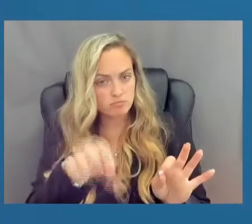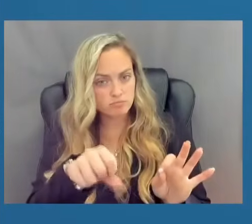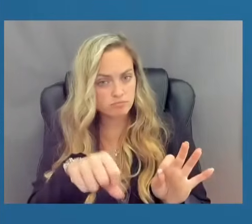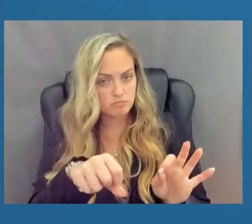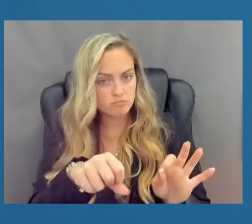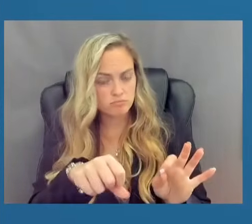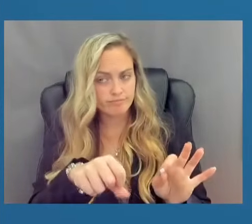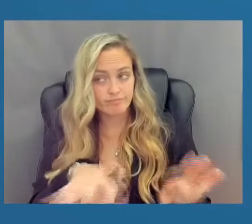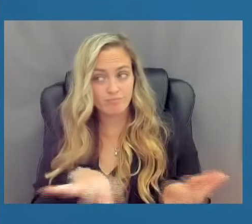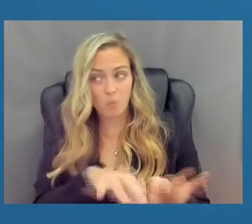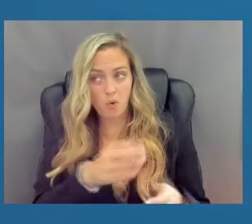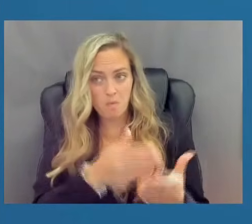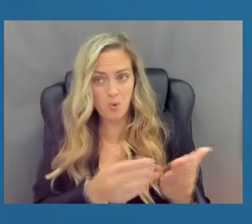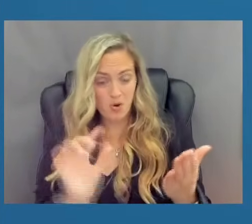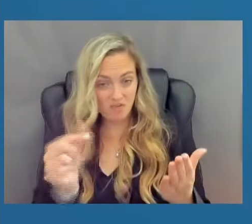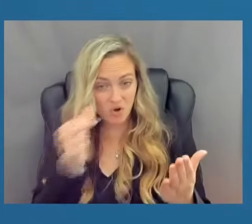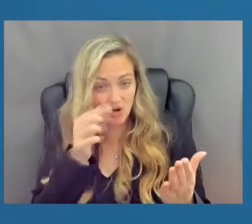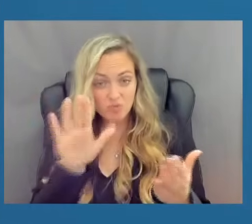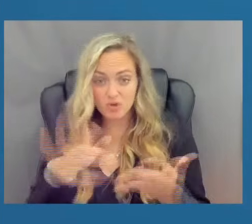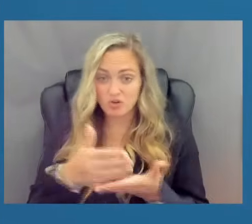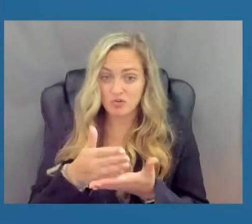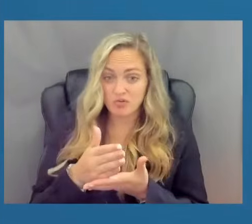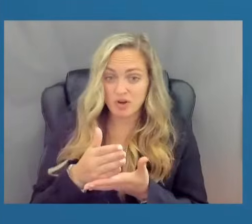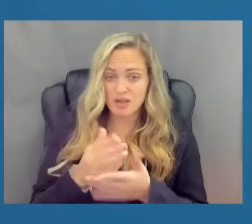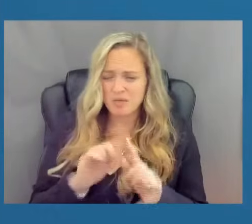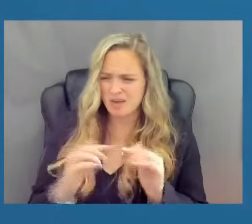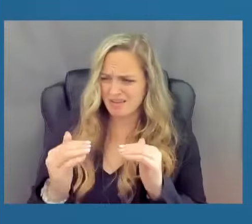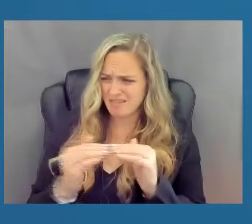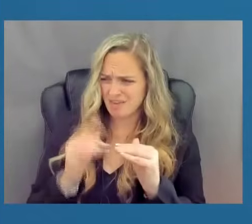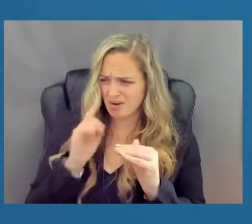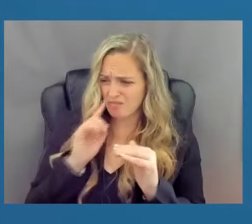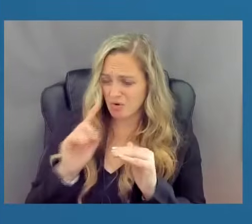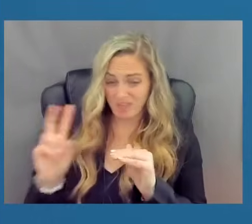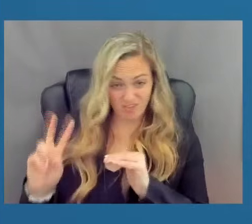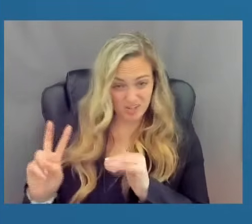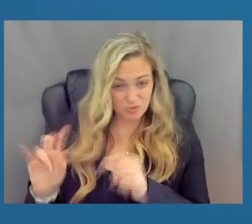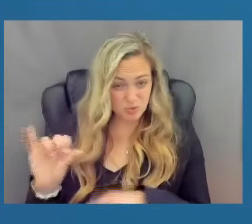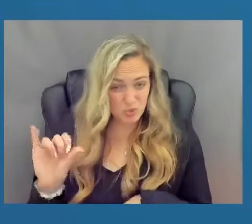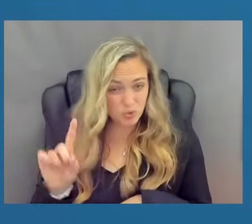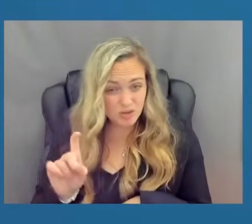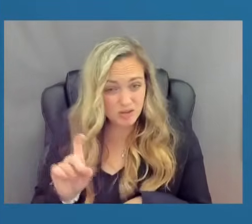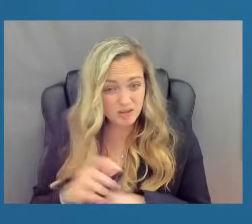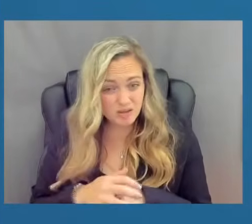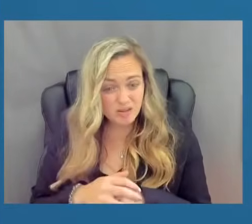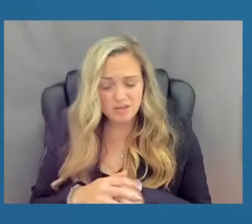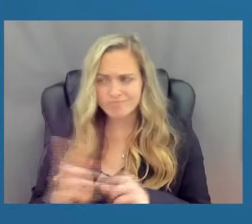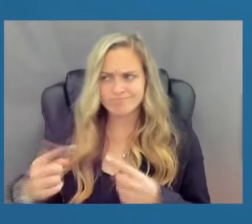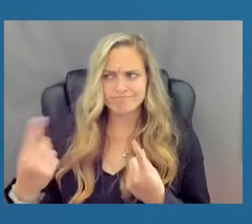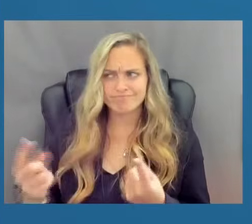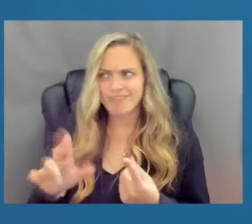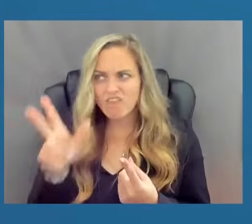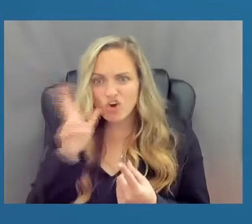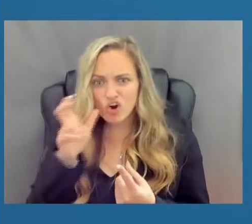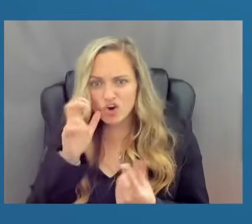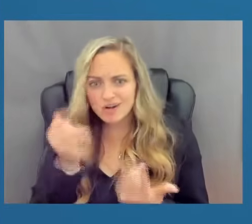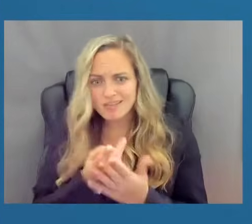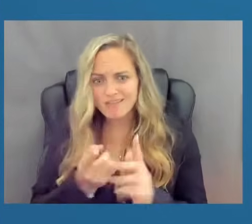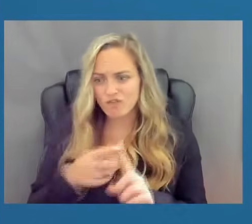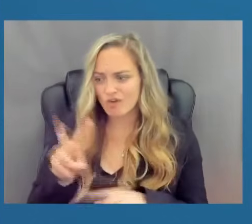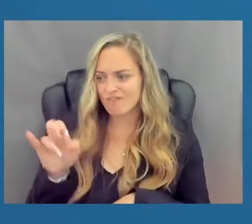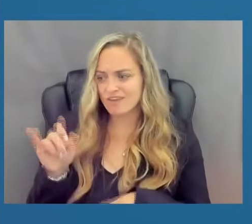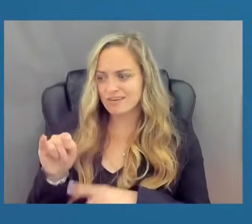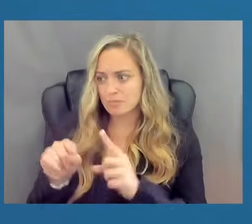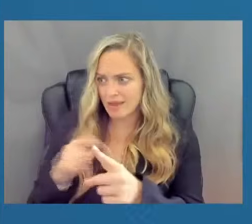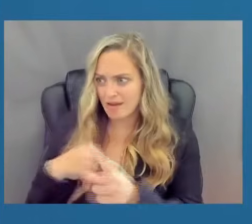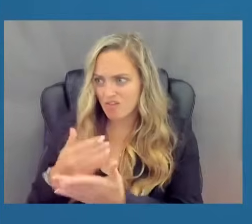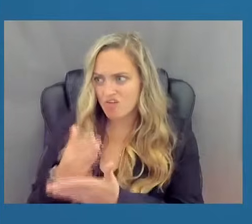system of government and our rights, but also is it fair for the victims? And for too long, I never heard from the victims that they had rights, and